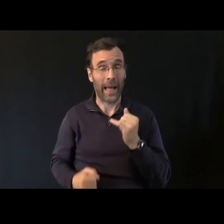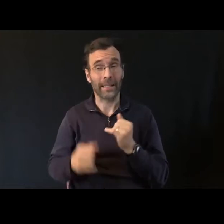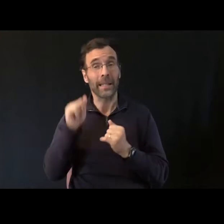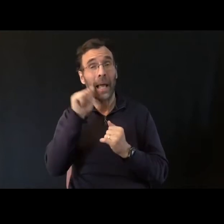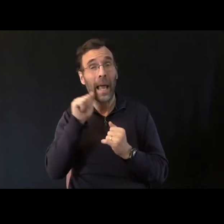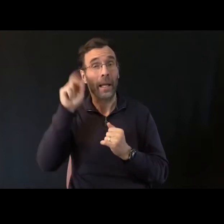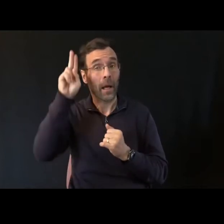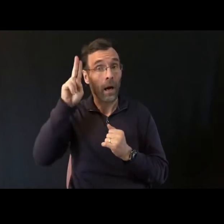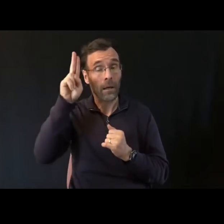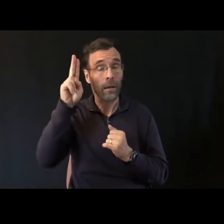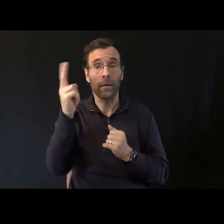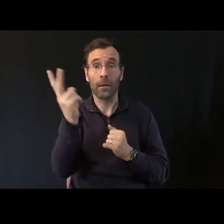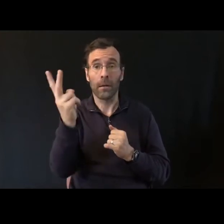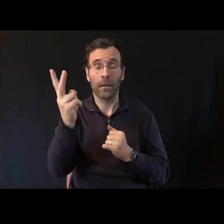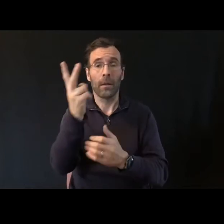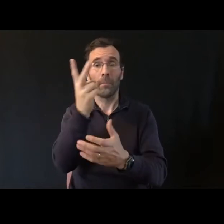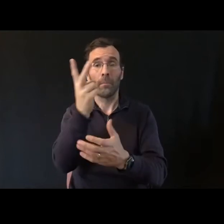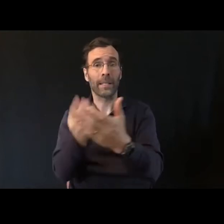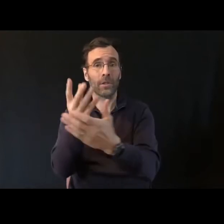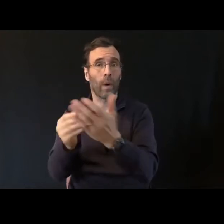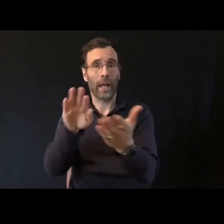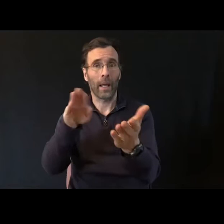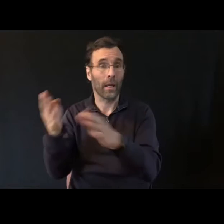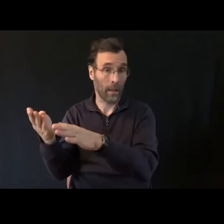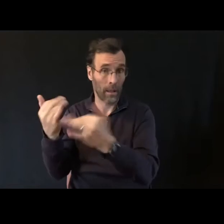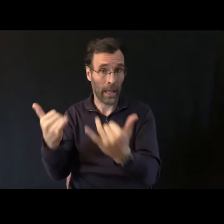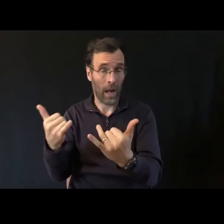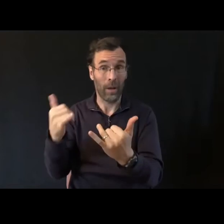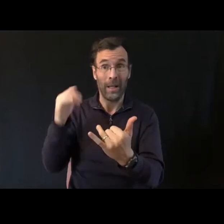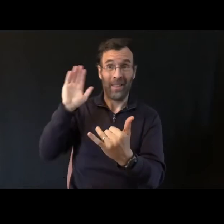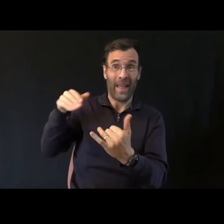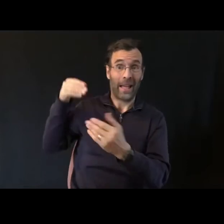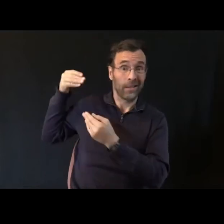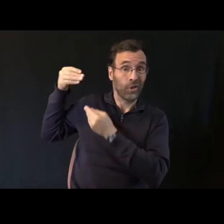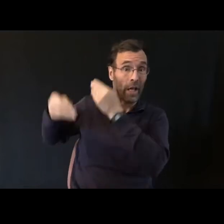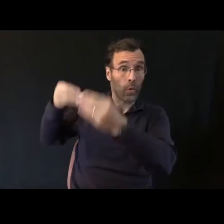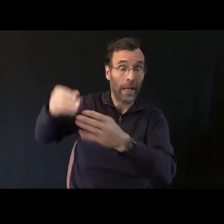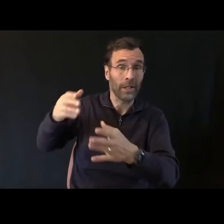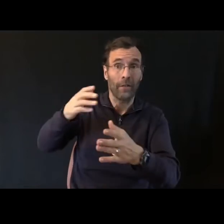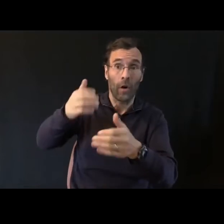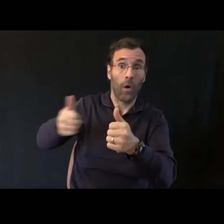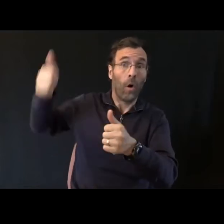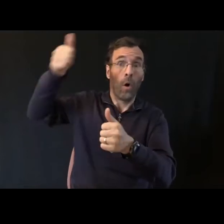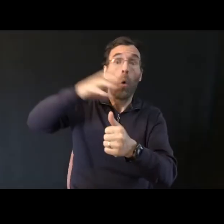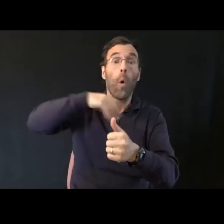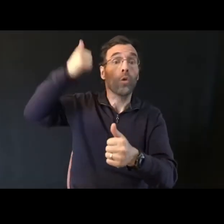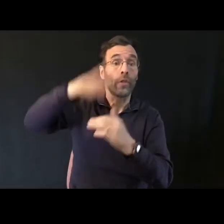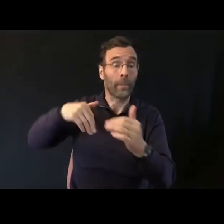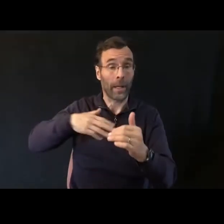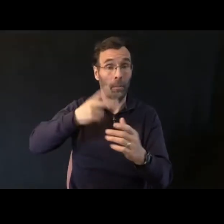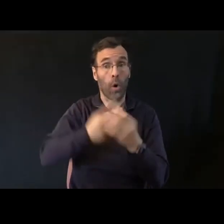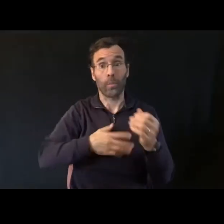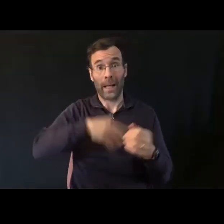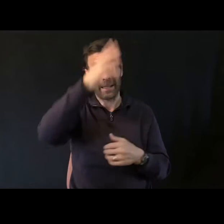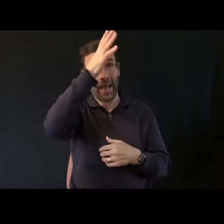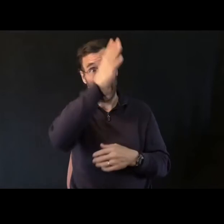passed away. So now it's like that generation of, okay, on my dad's side and my mother's